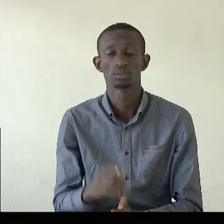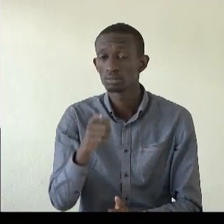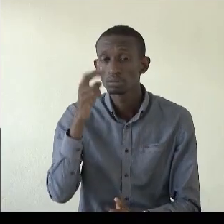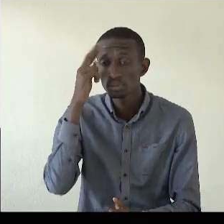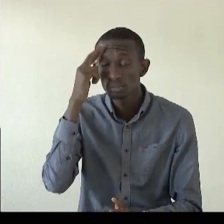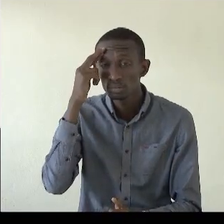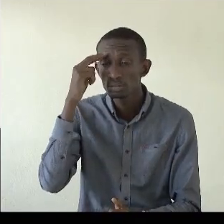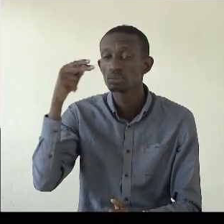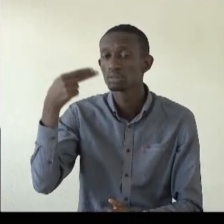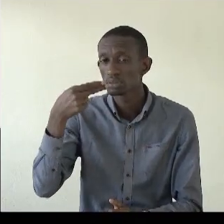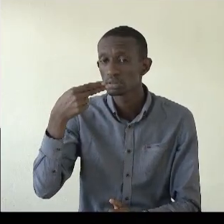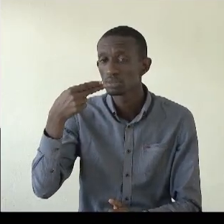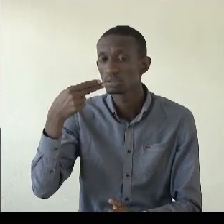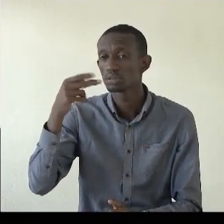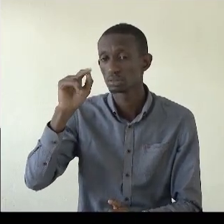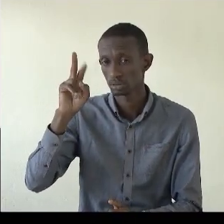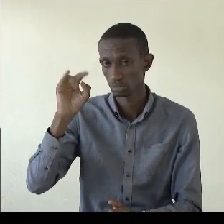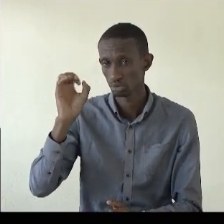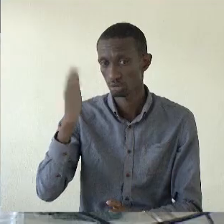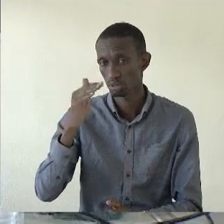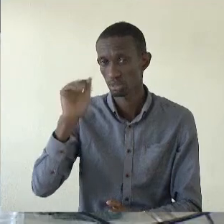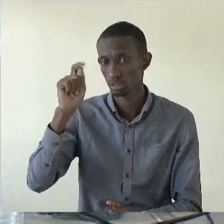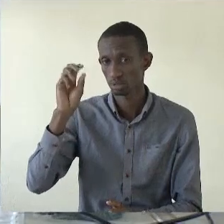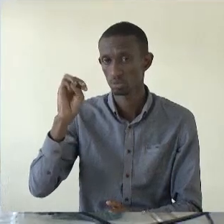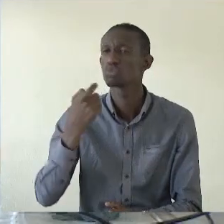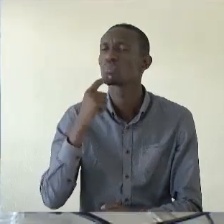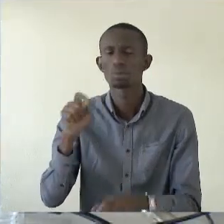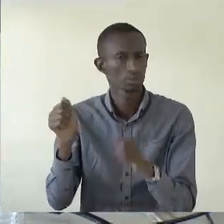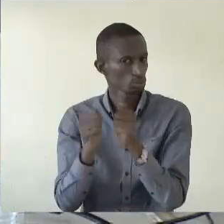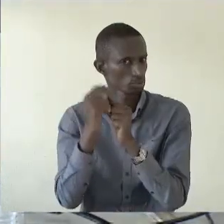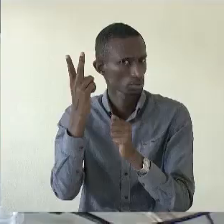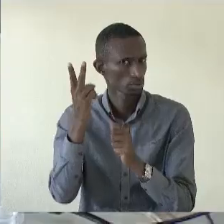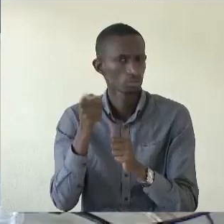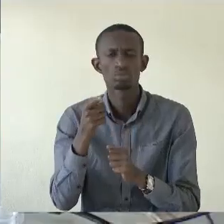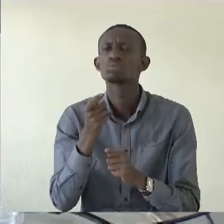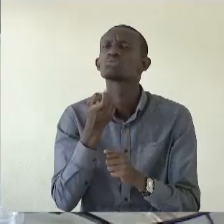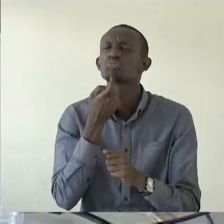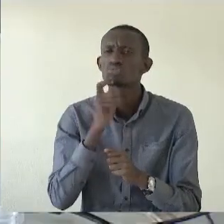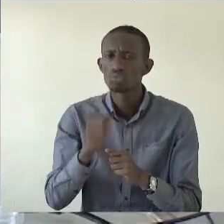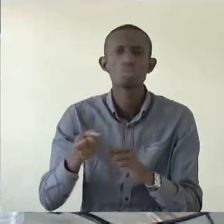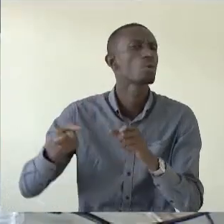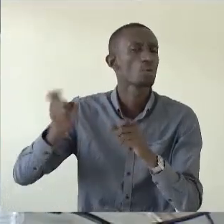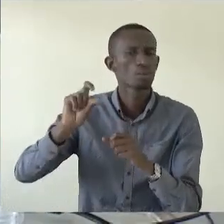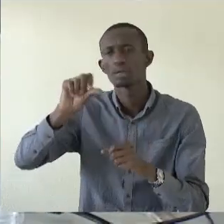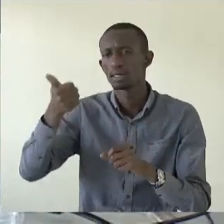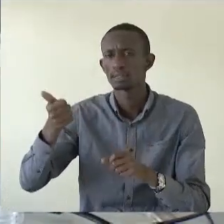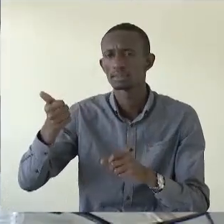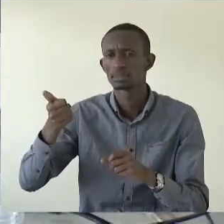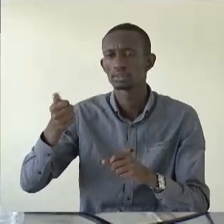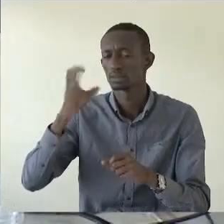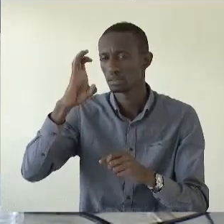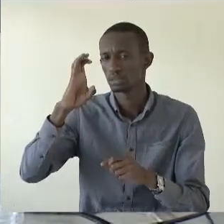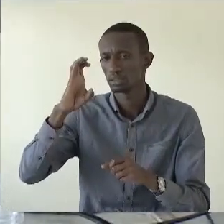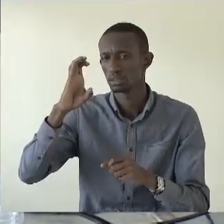the hydrogen atoms have to be 12. So that means we need another carbon atom. So another